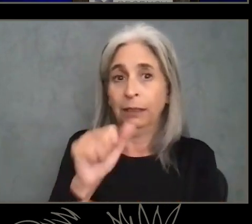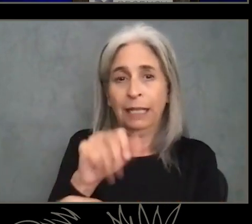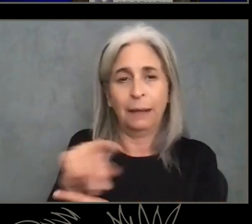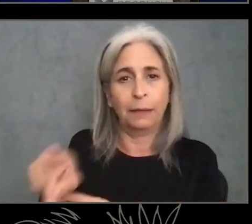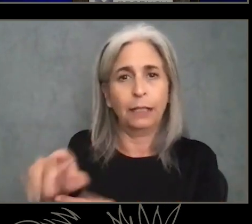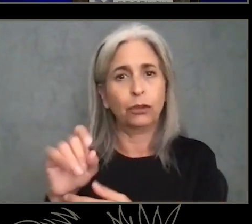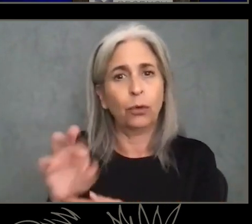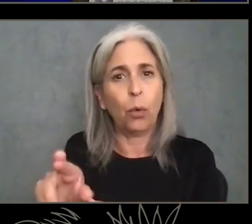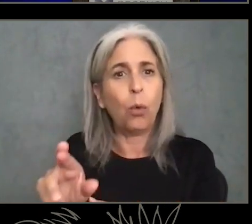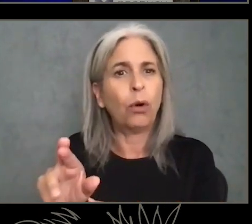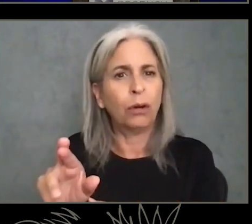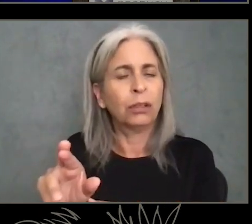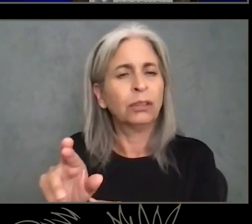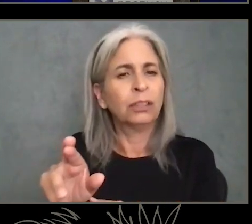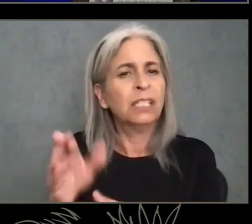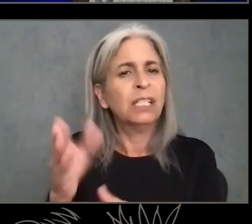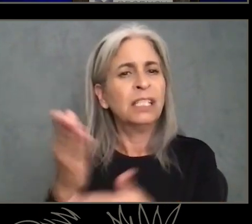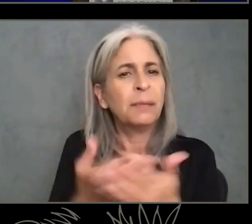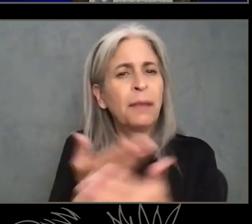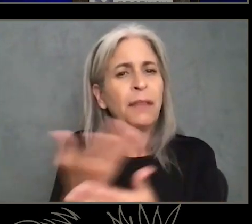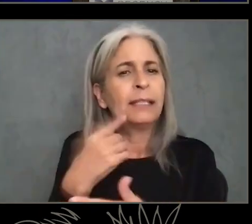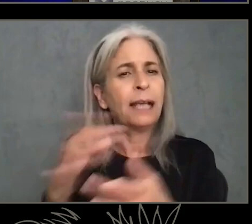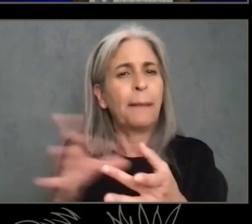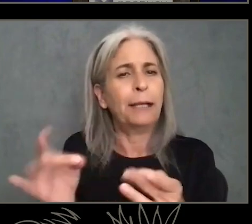or achieve some of the other things that I mentioned earlier.